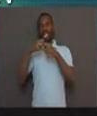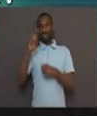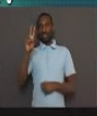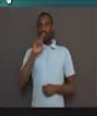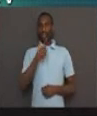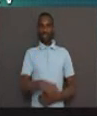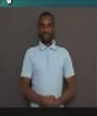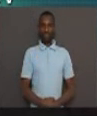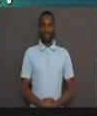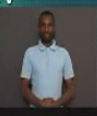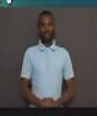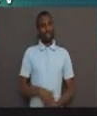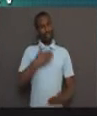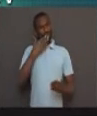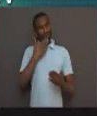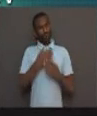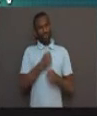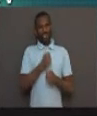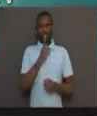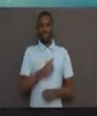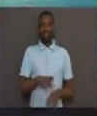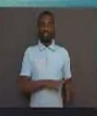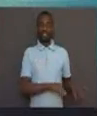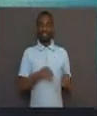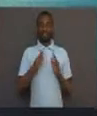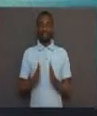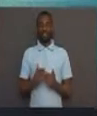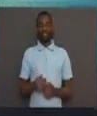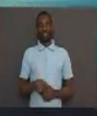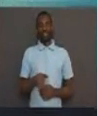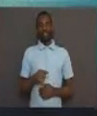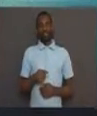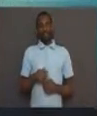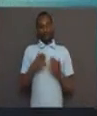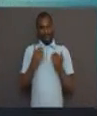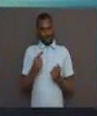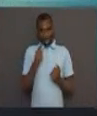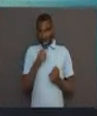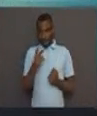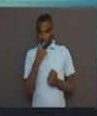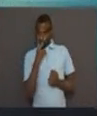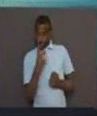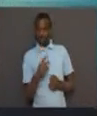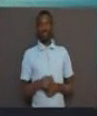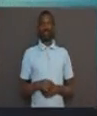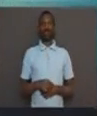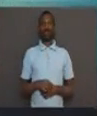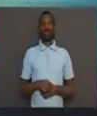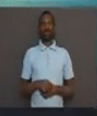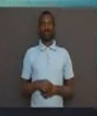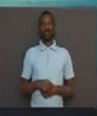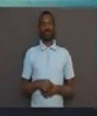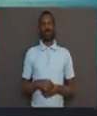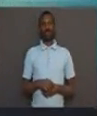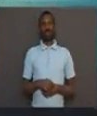92.1602622 mega electron volts. Great work, students. As you have